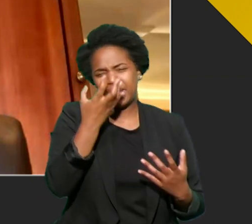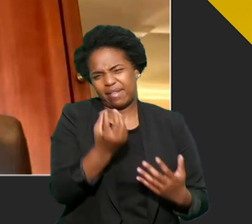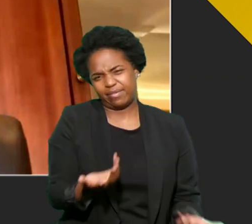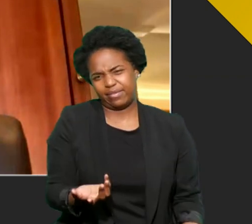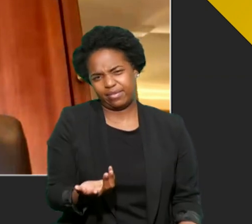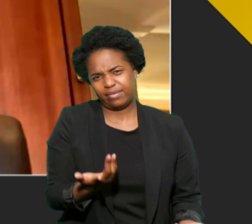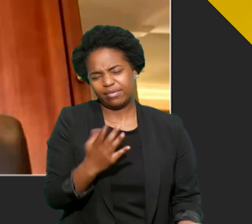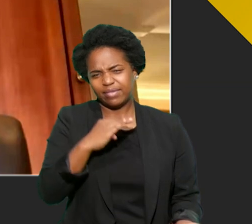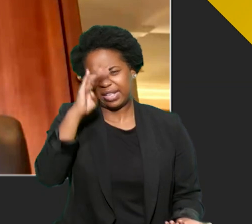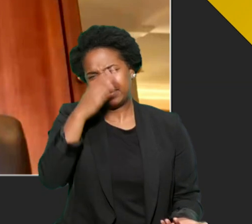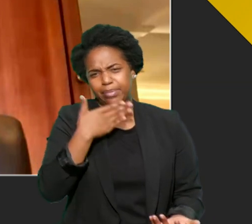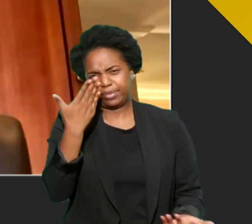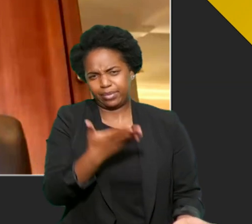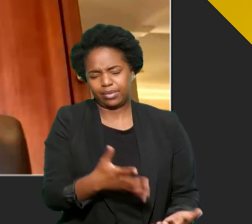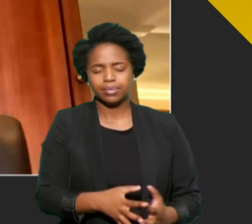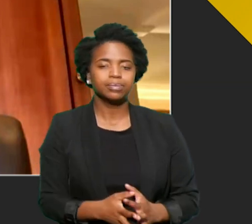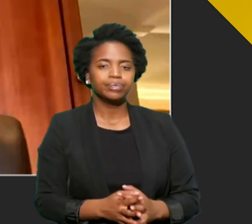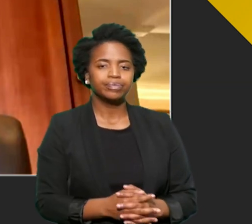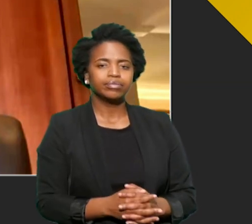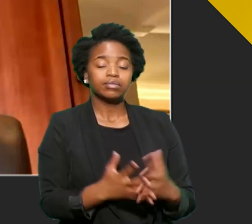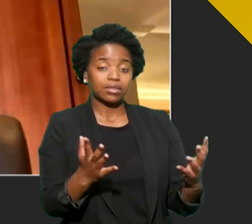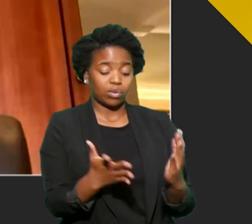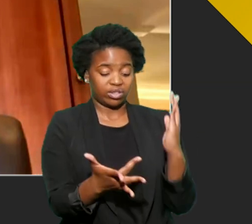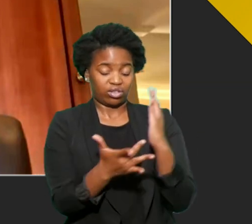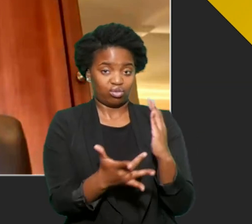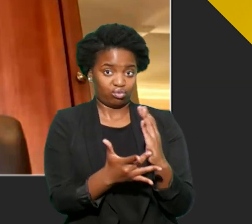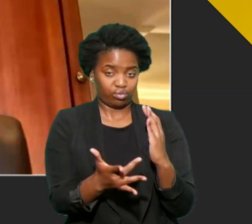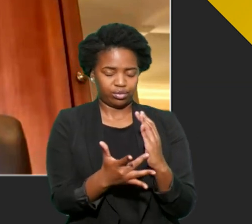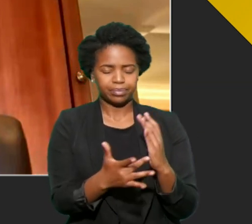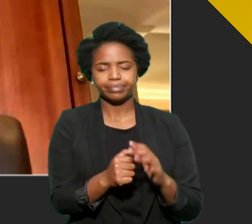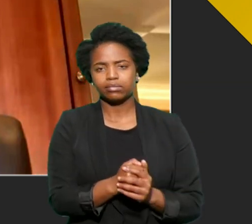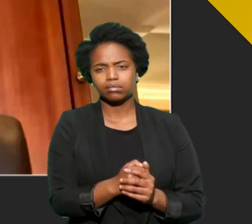other thing, which is really the characteristics of every technology